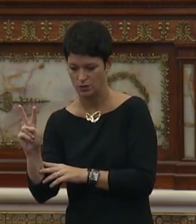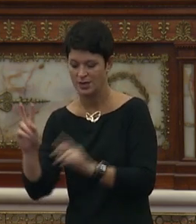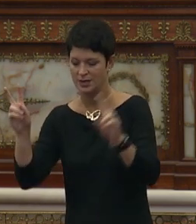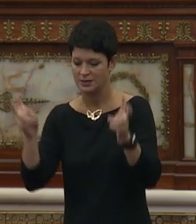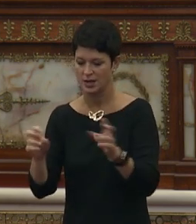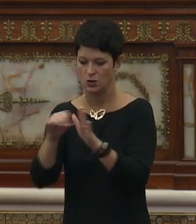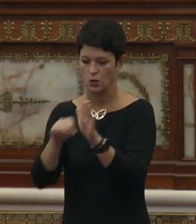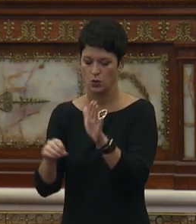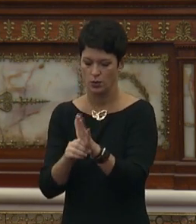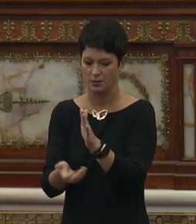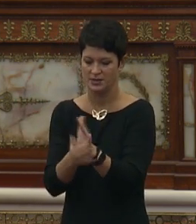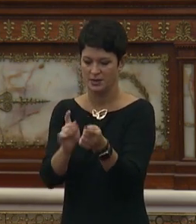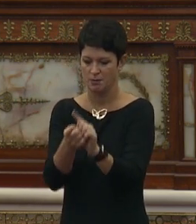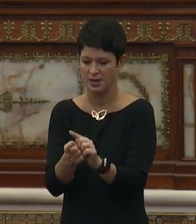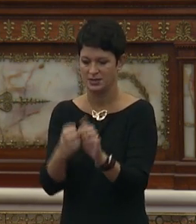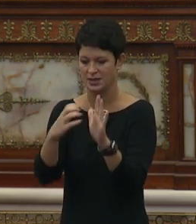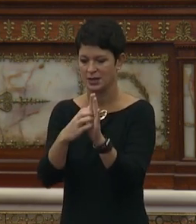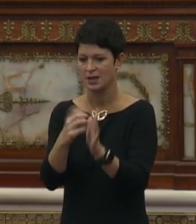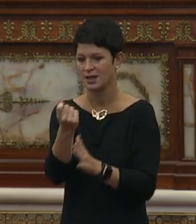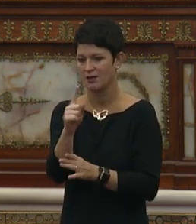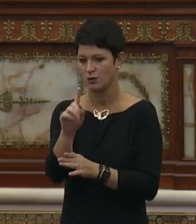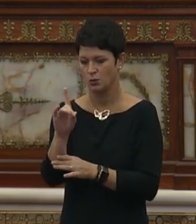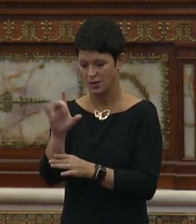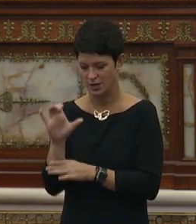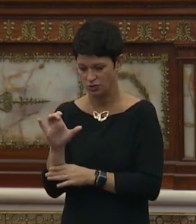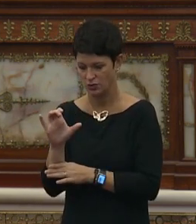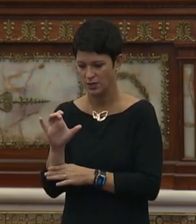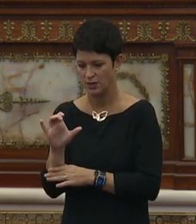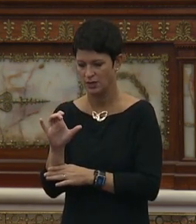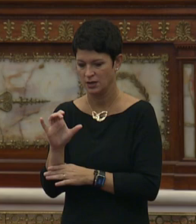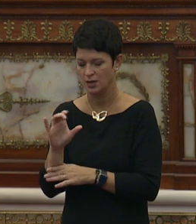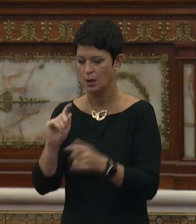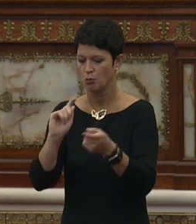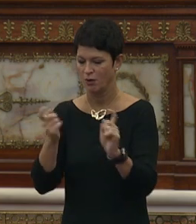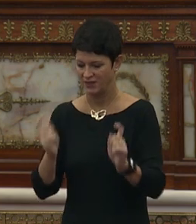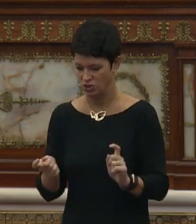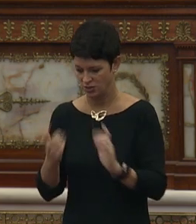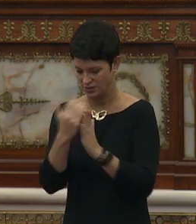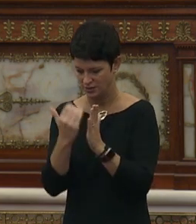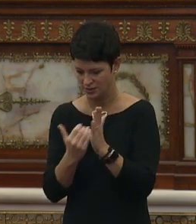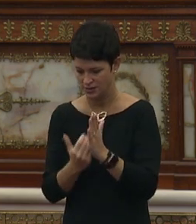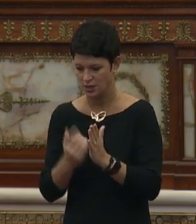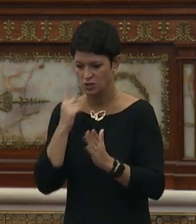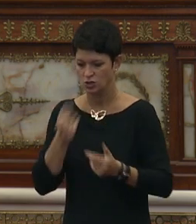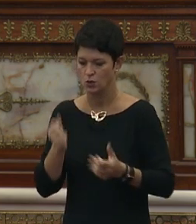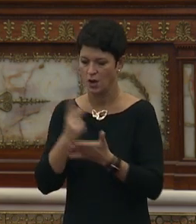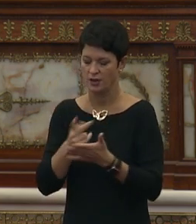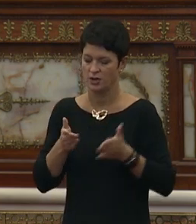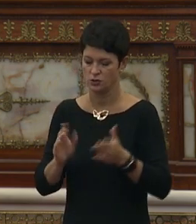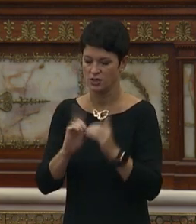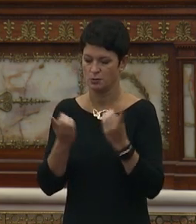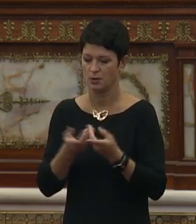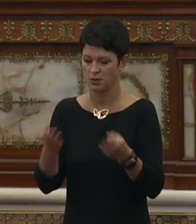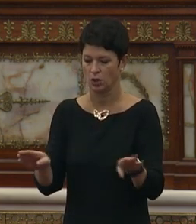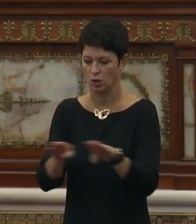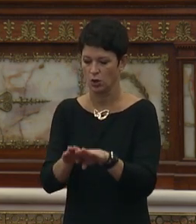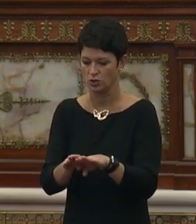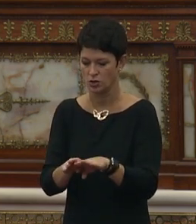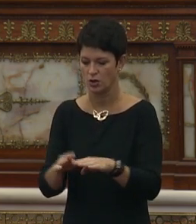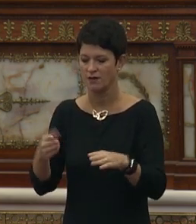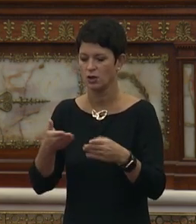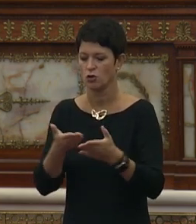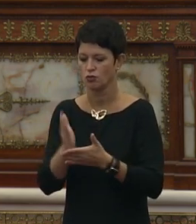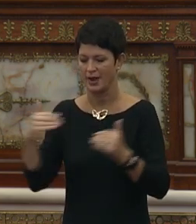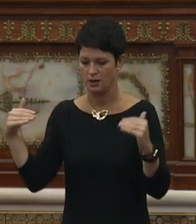200352, entitled An Ordinance Amending Chapter 11100 of the Philadelphia Code entitled General Provisions to authorize the Streets Department to permit closure of the public